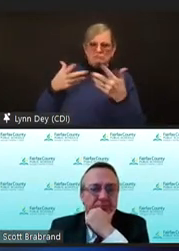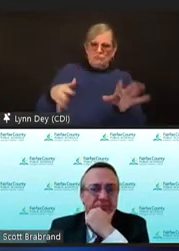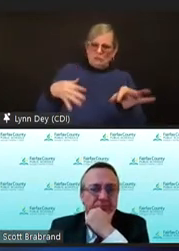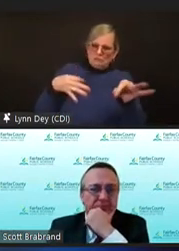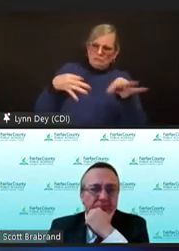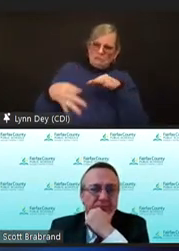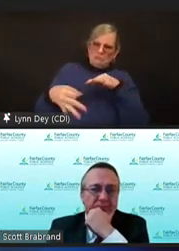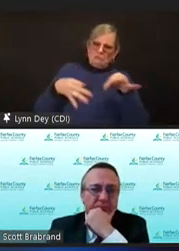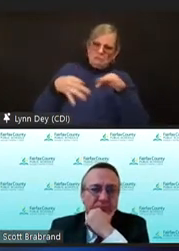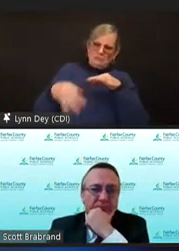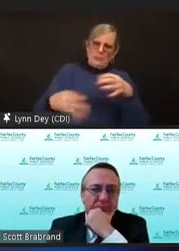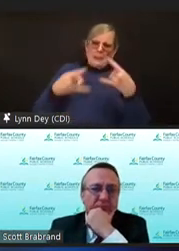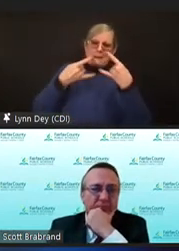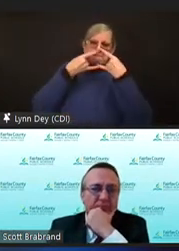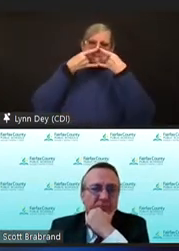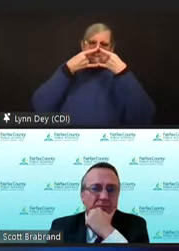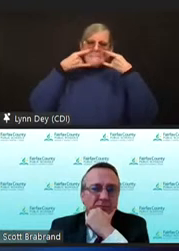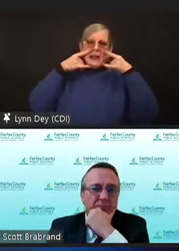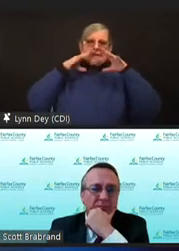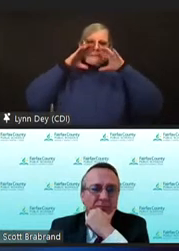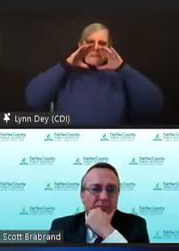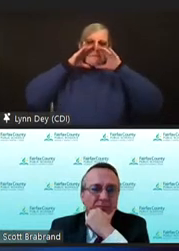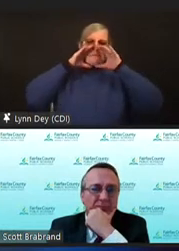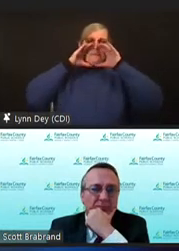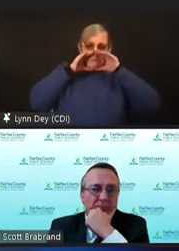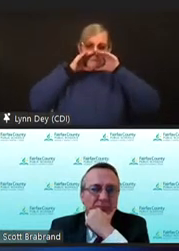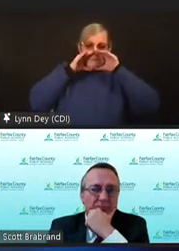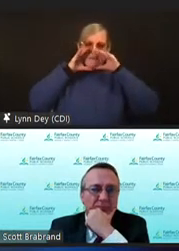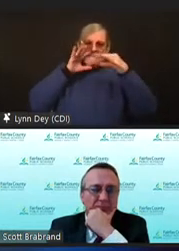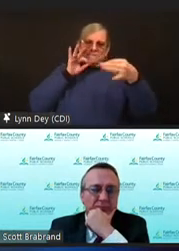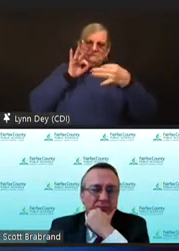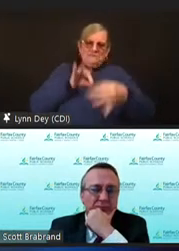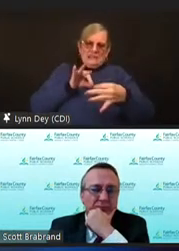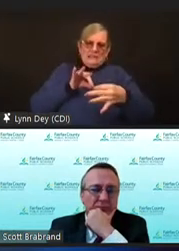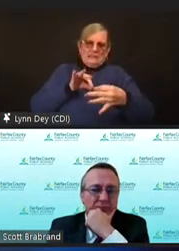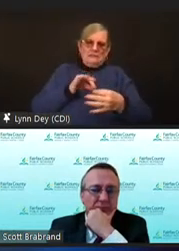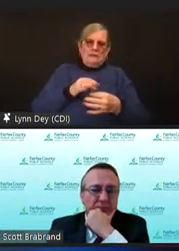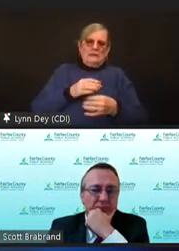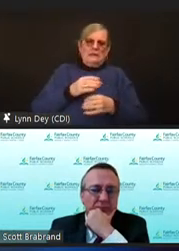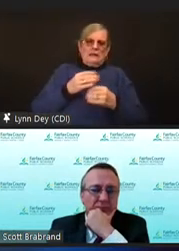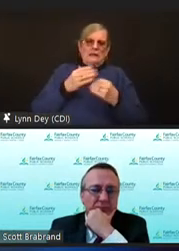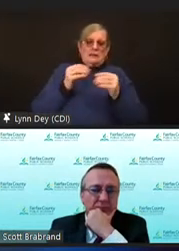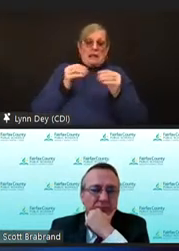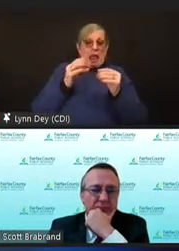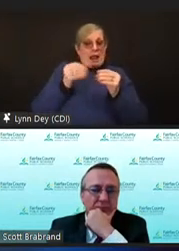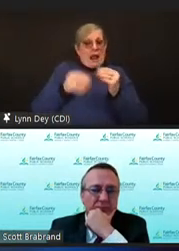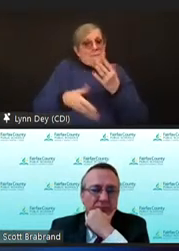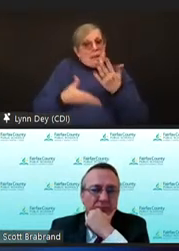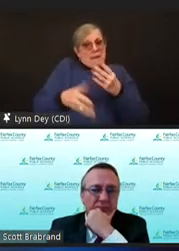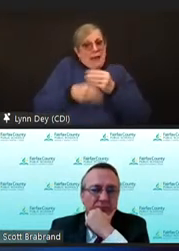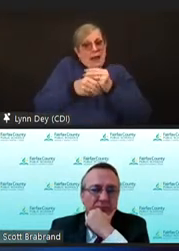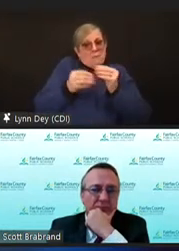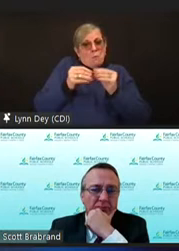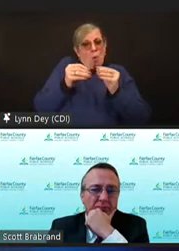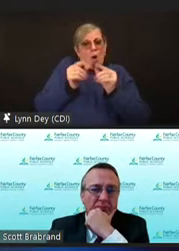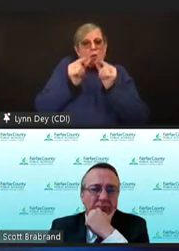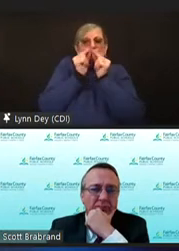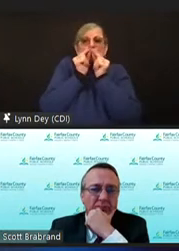well and a mask having multiple layers and a mask that a child will wear effectively and